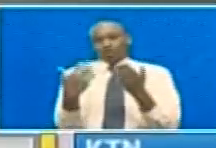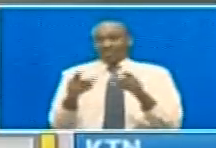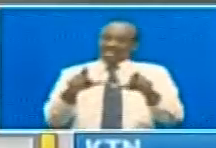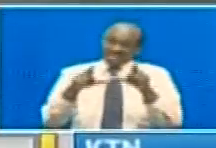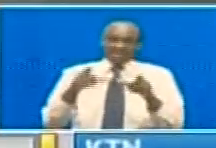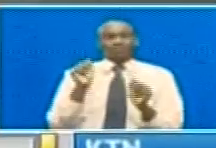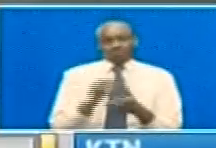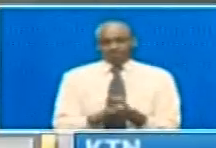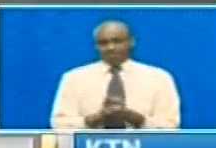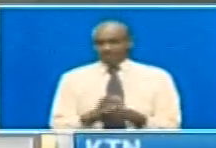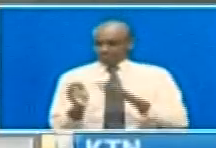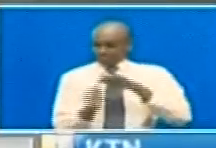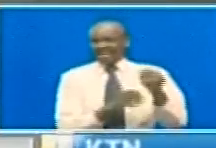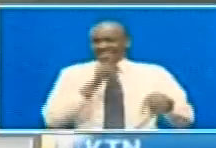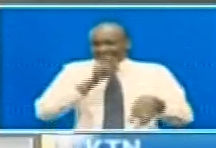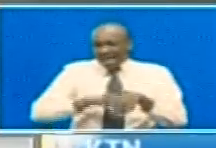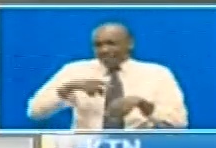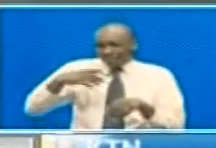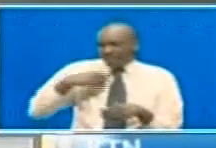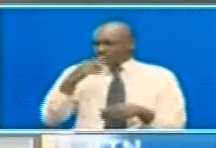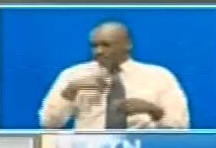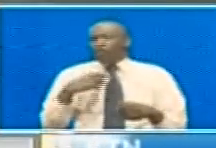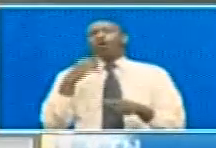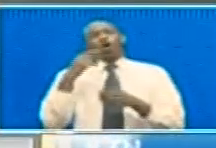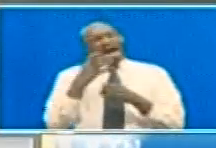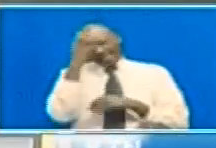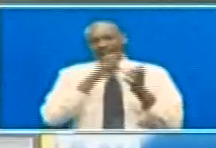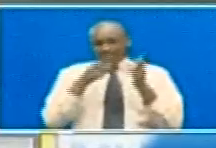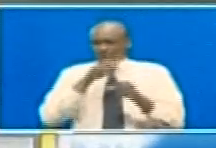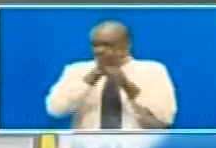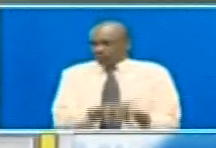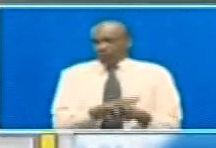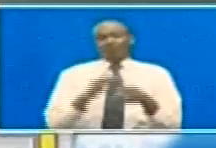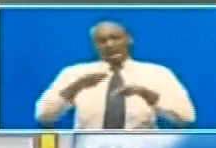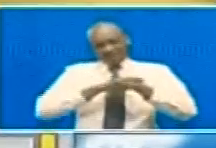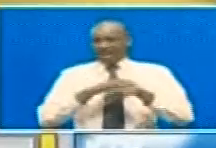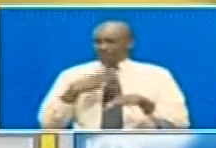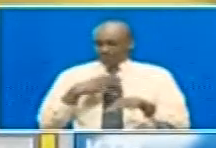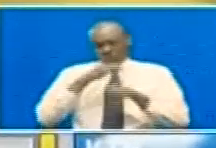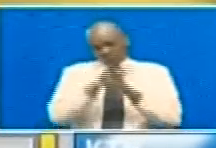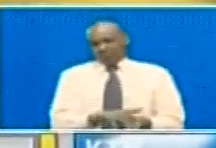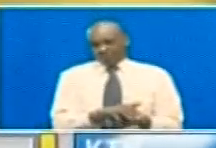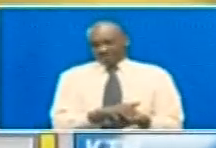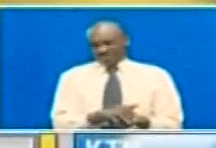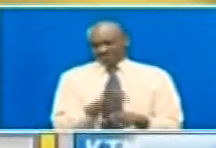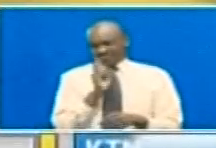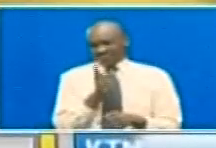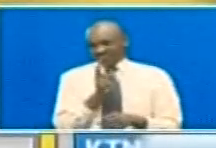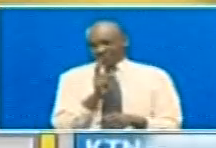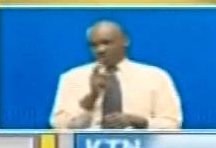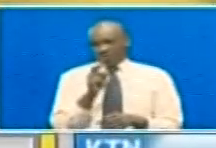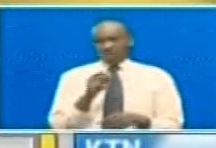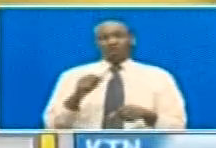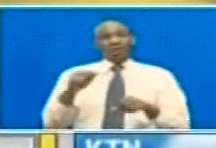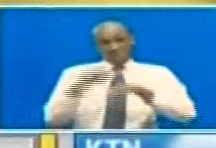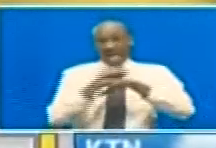operate. And then when it comes to the very issue that has raised a lot of concern, that is the admission of Africans or